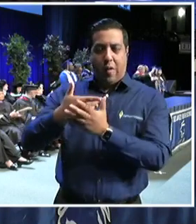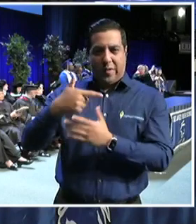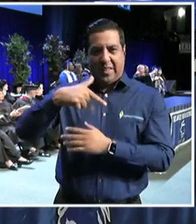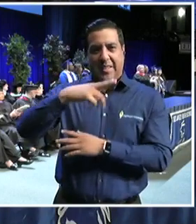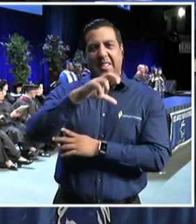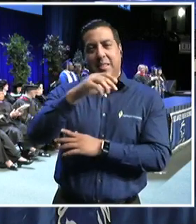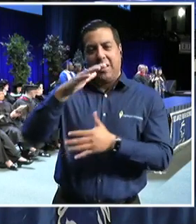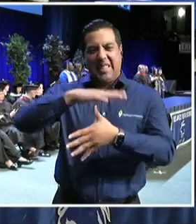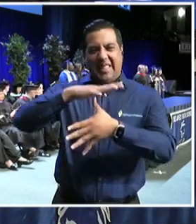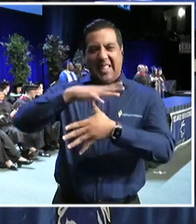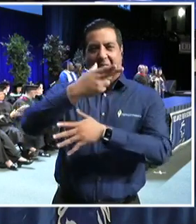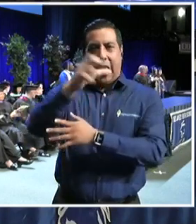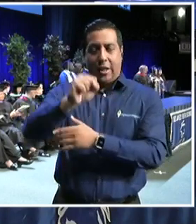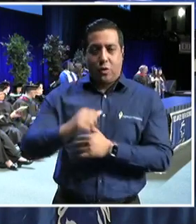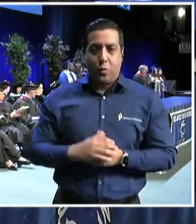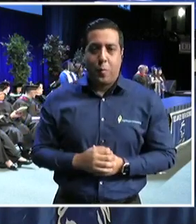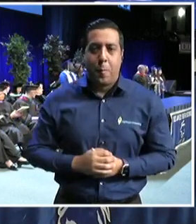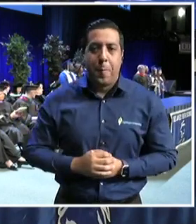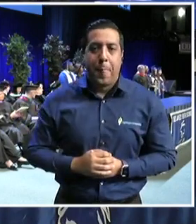School.